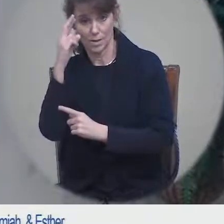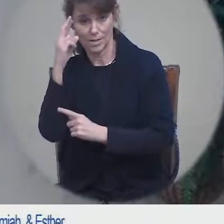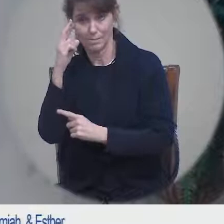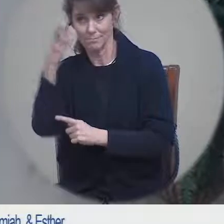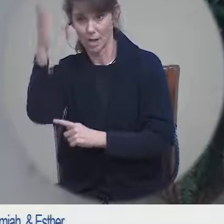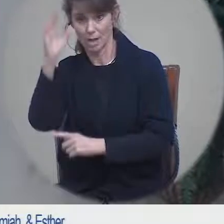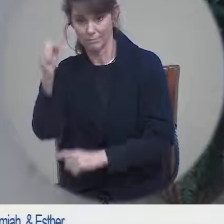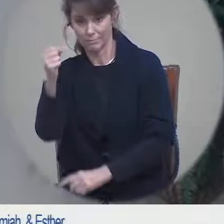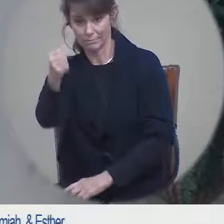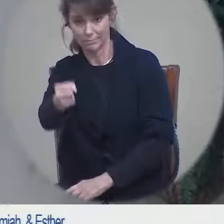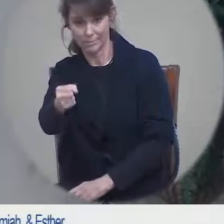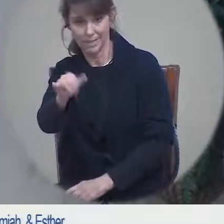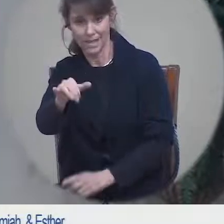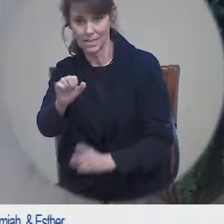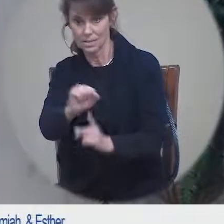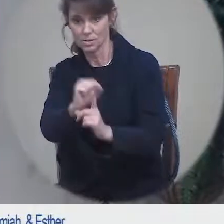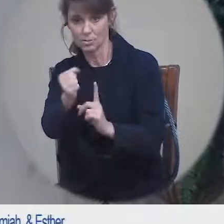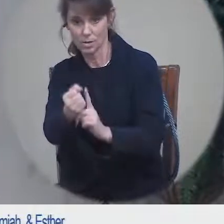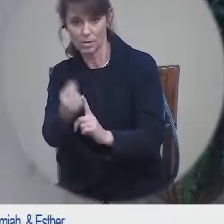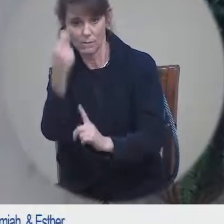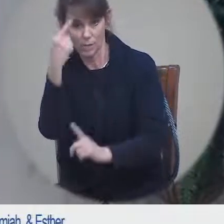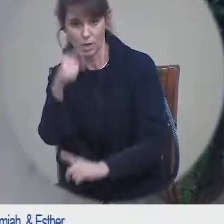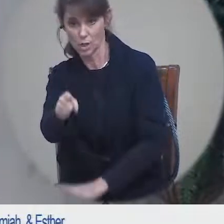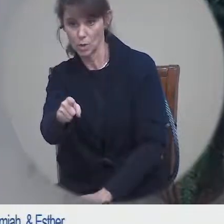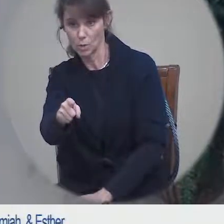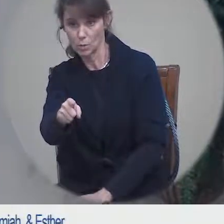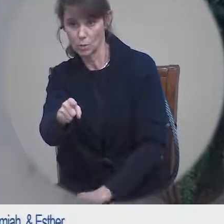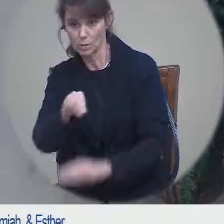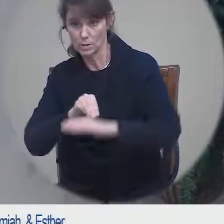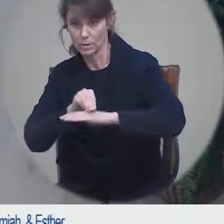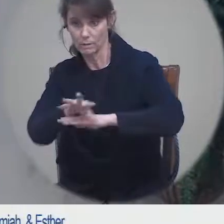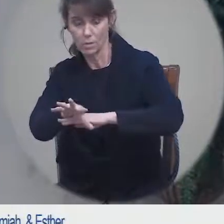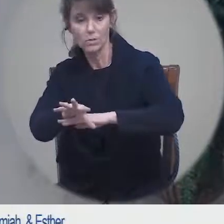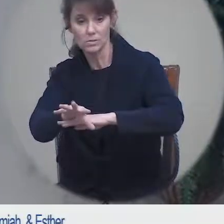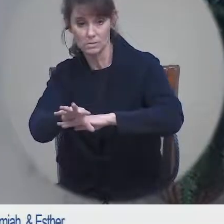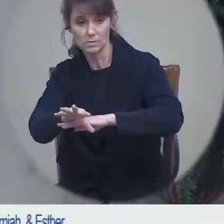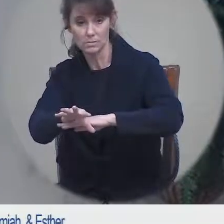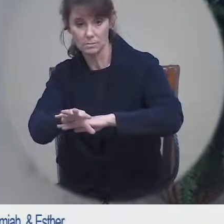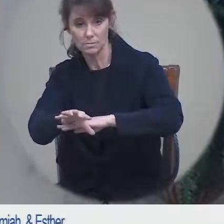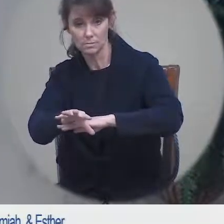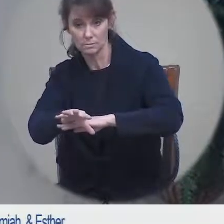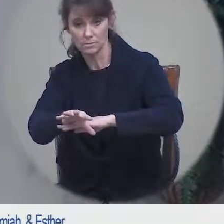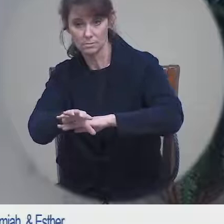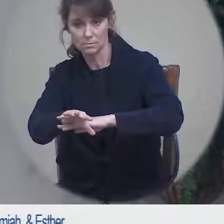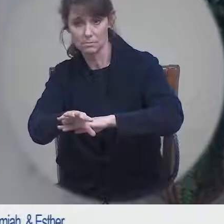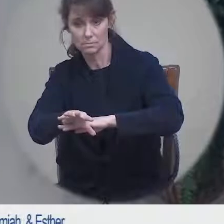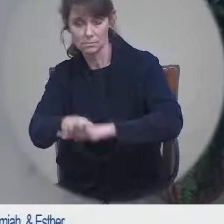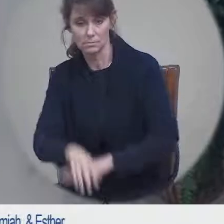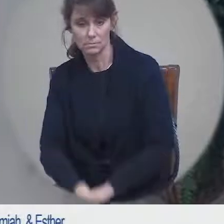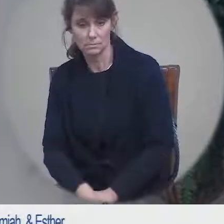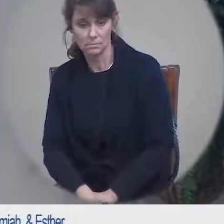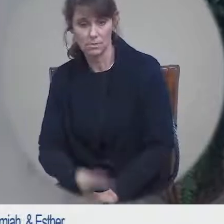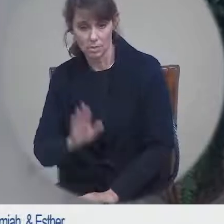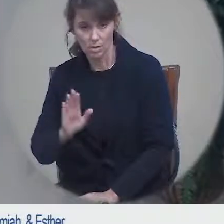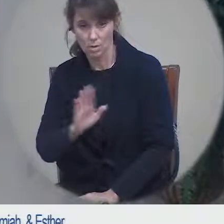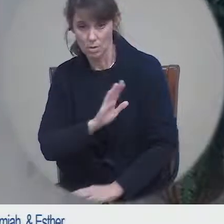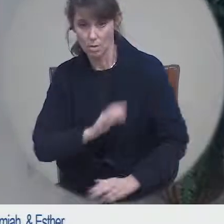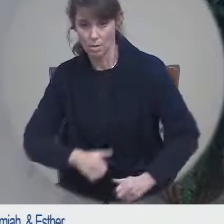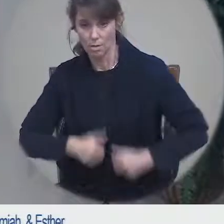in a situation where you hear a lot of vile language. You might have been put there to correct